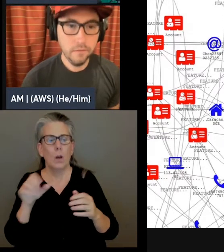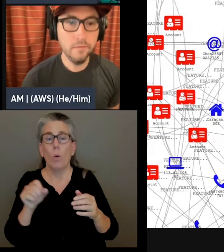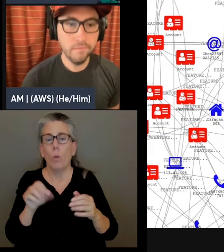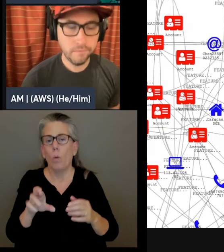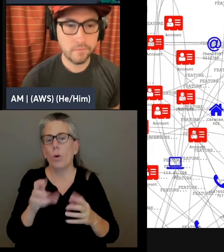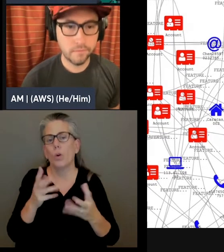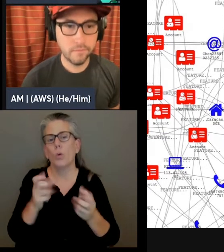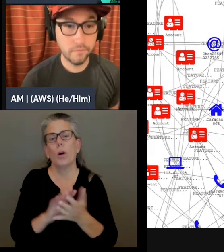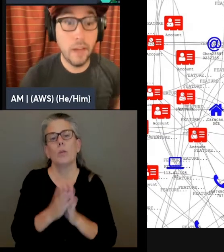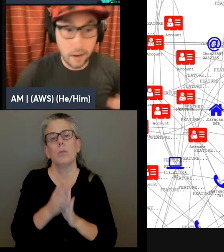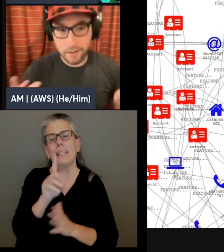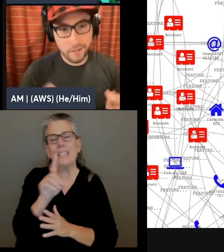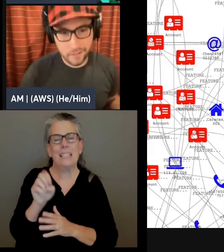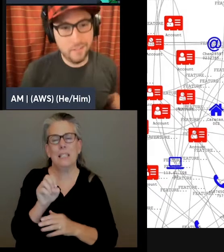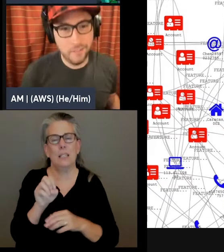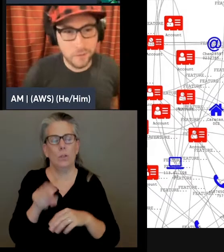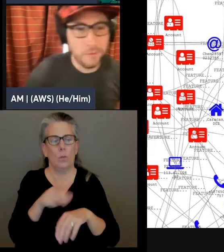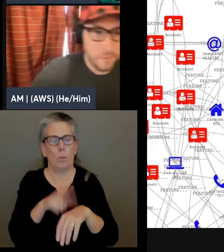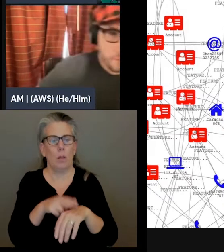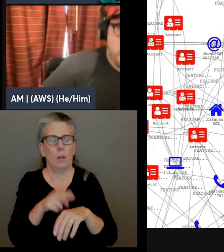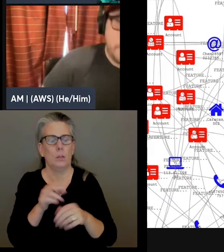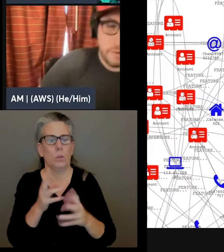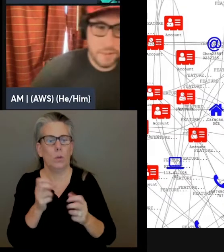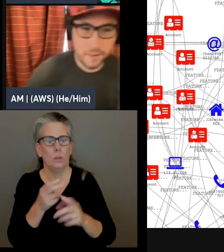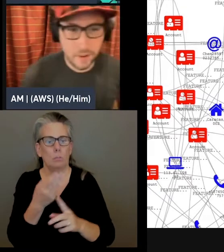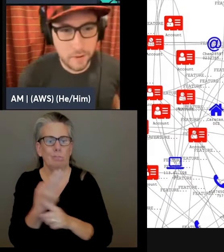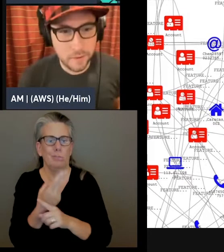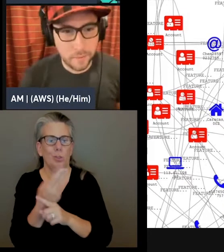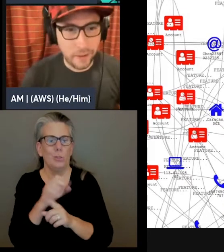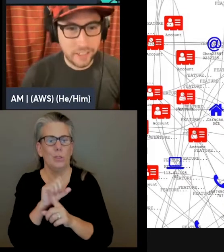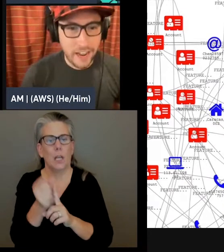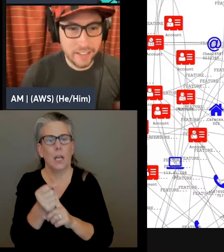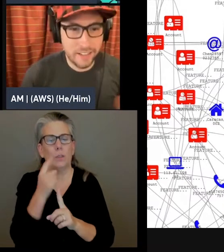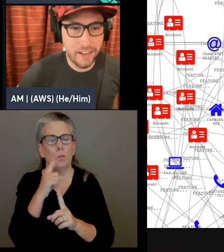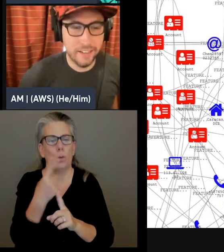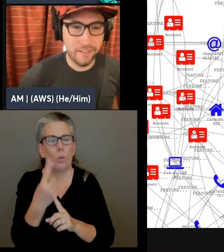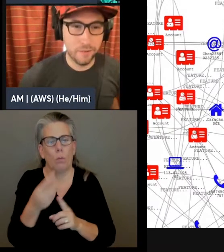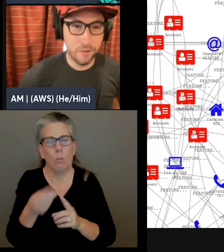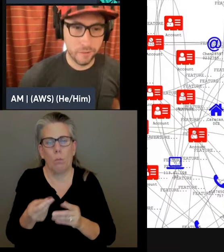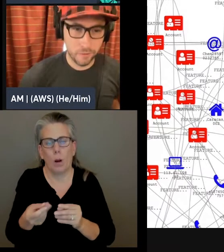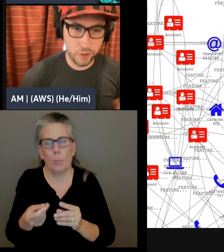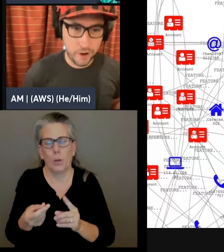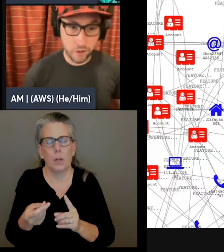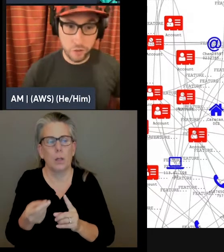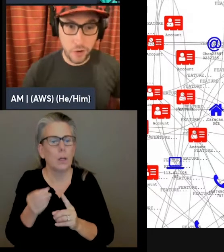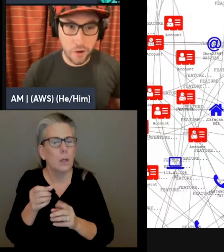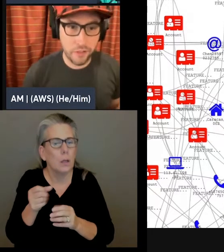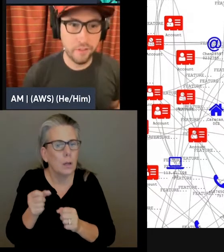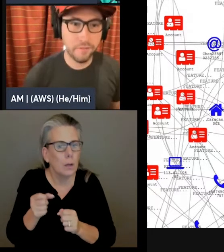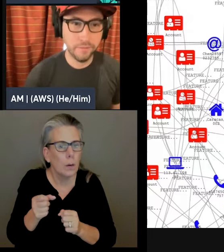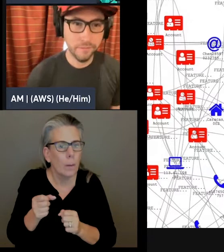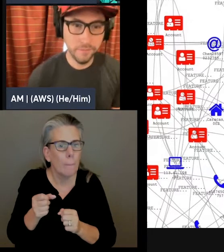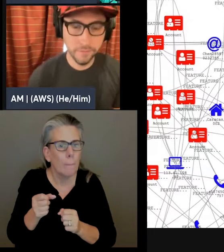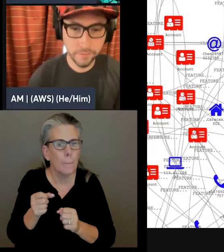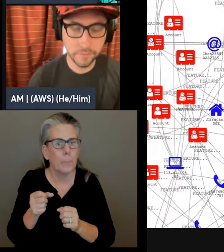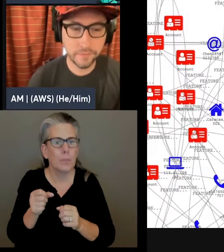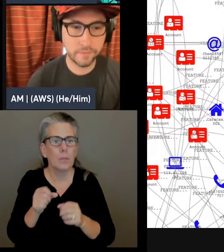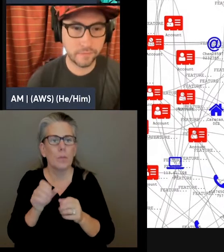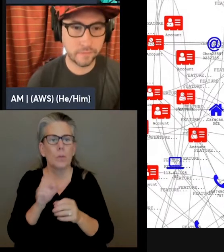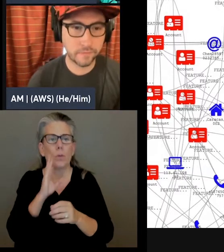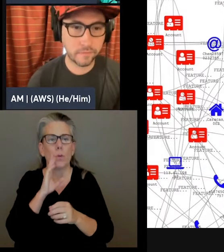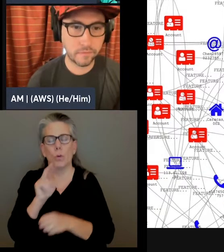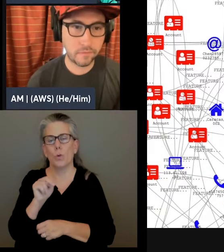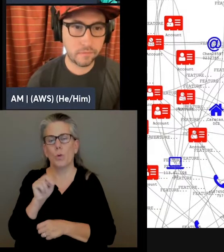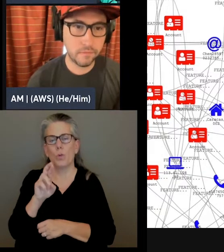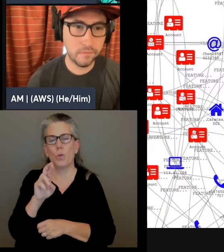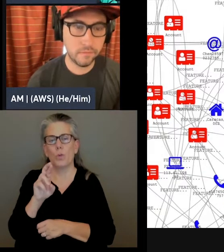have use cases for both and be able to store it as both a node and a property. Got to ask that. Denormalization in graph databases